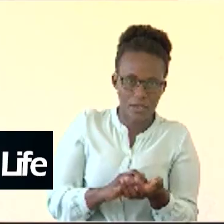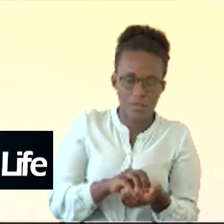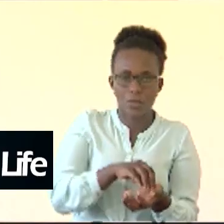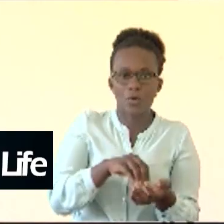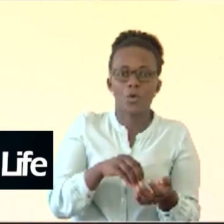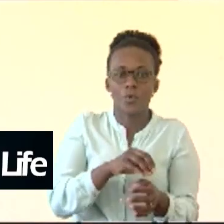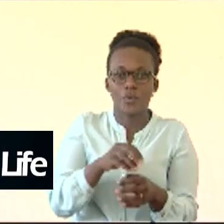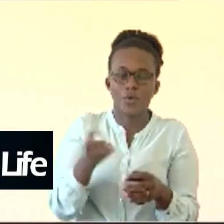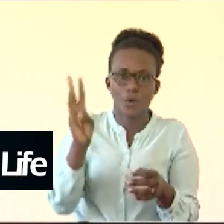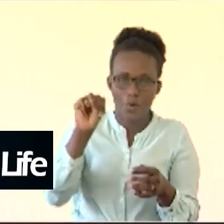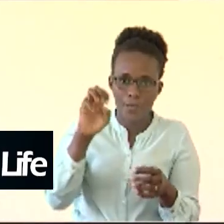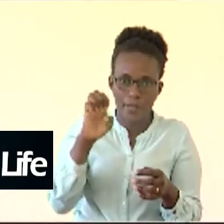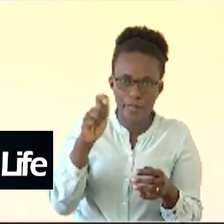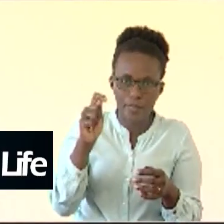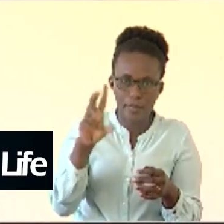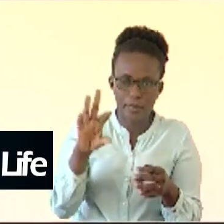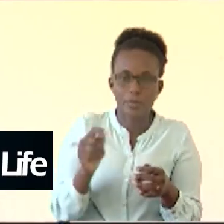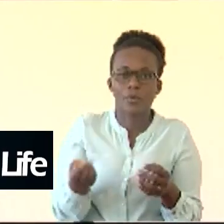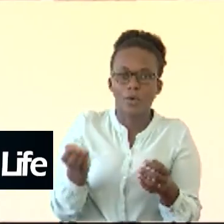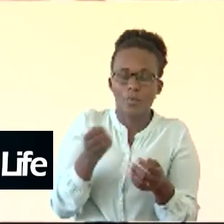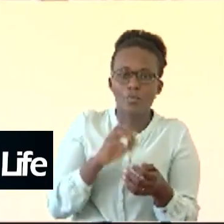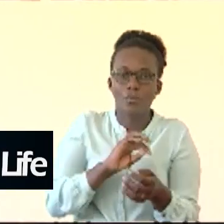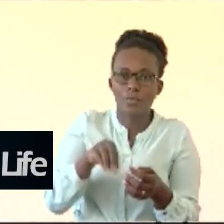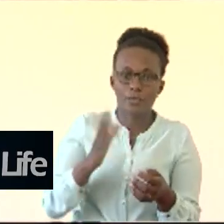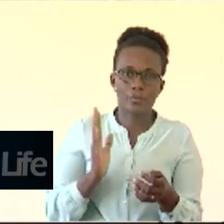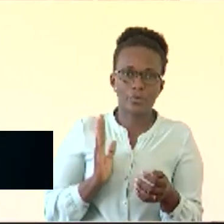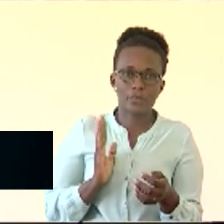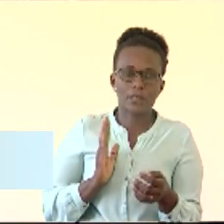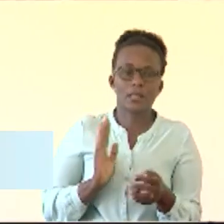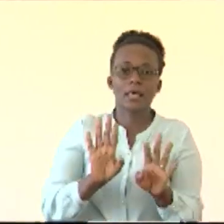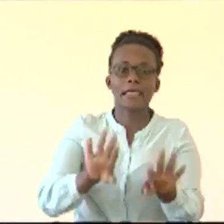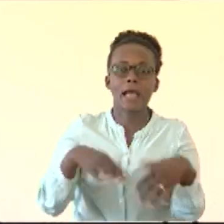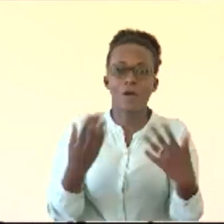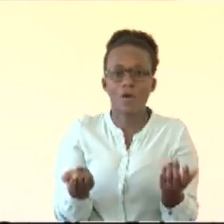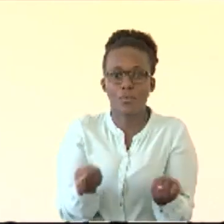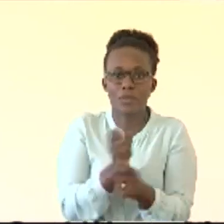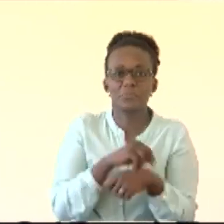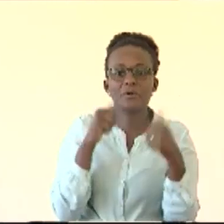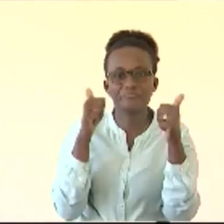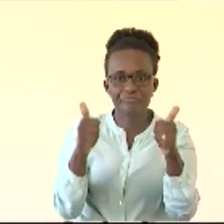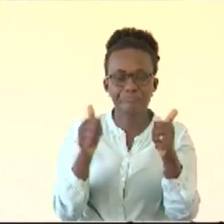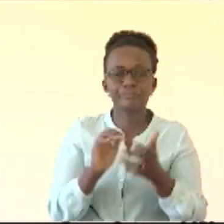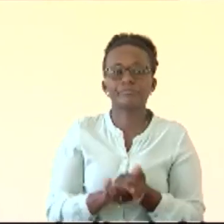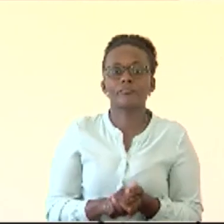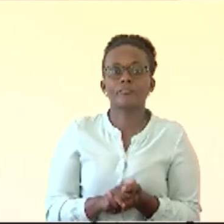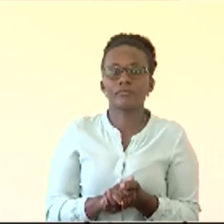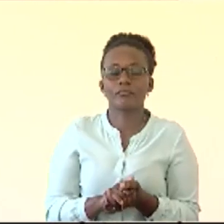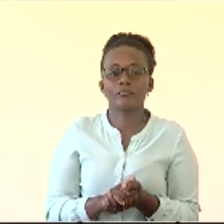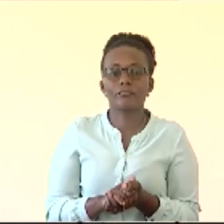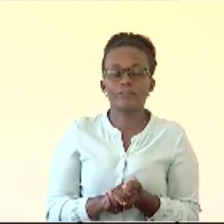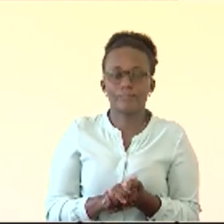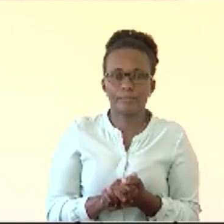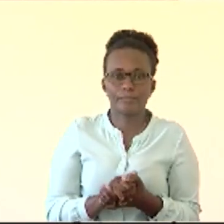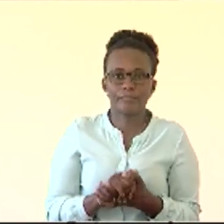their electroplating. So electroplating is commonly used in industry for such